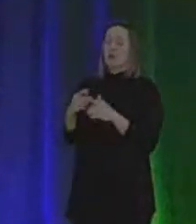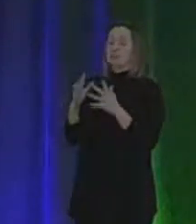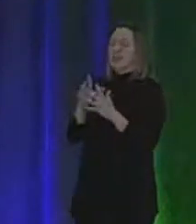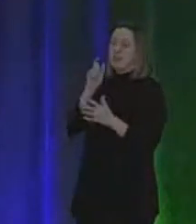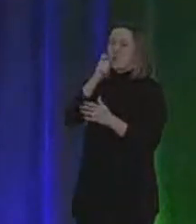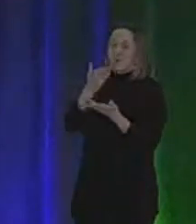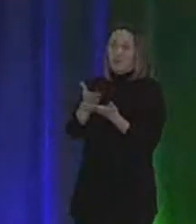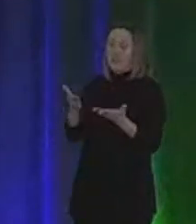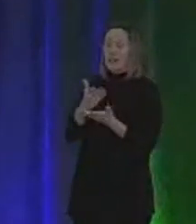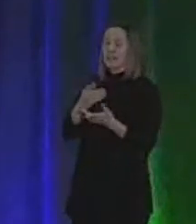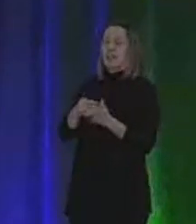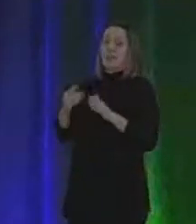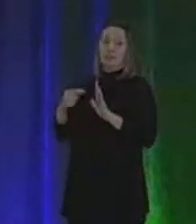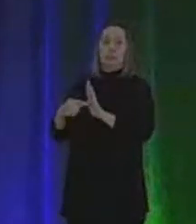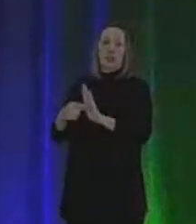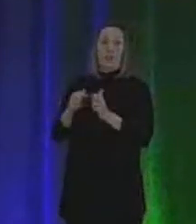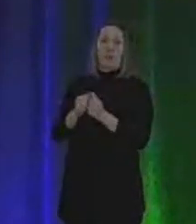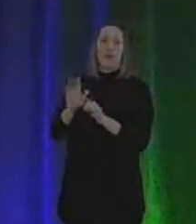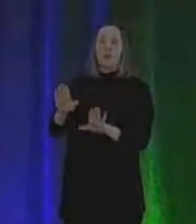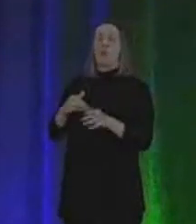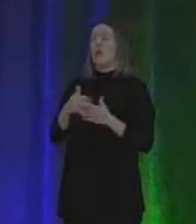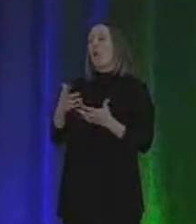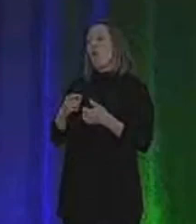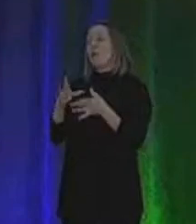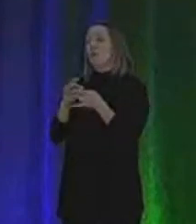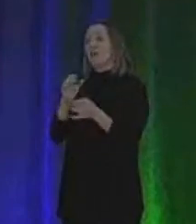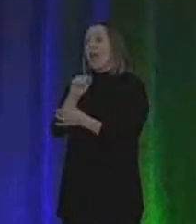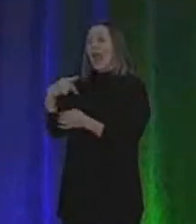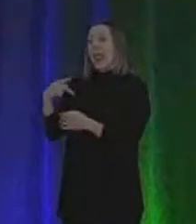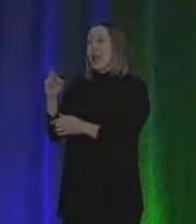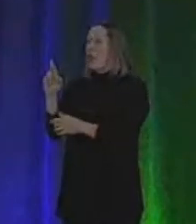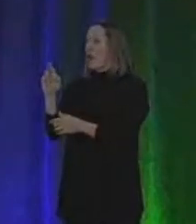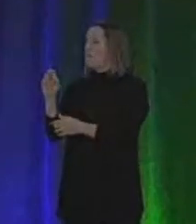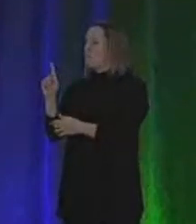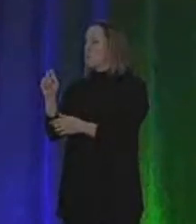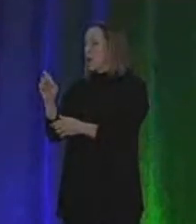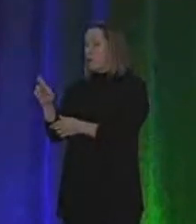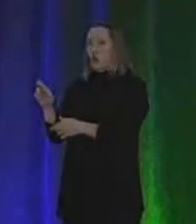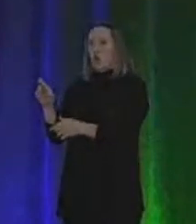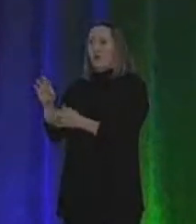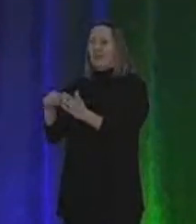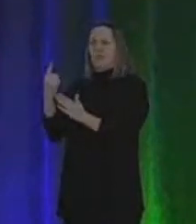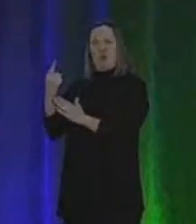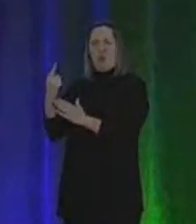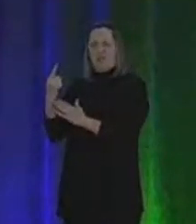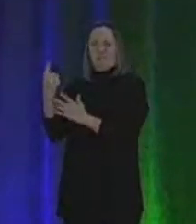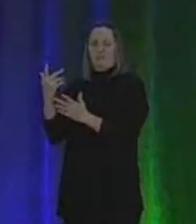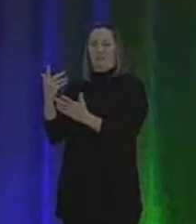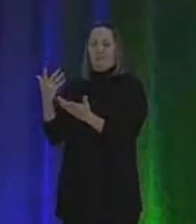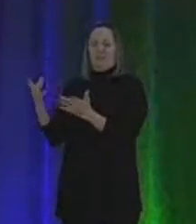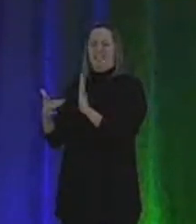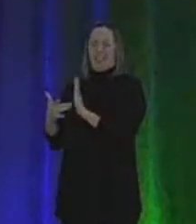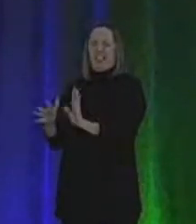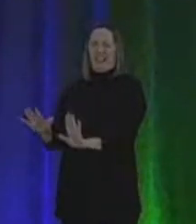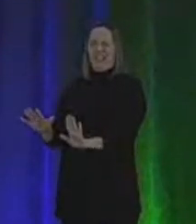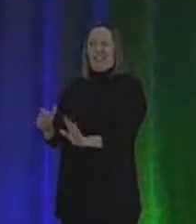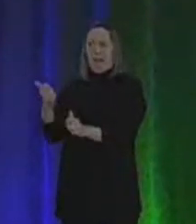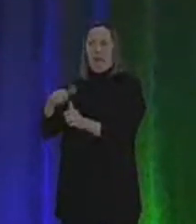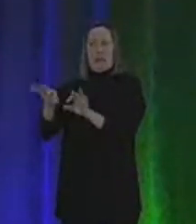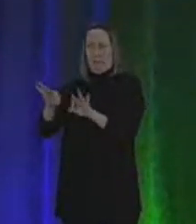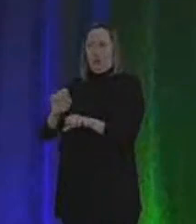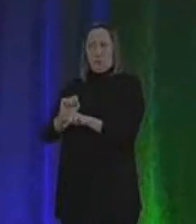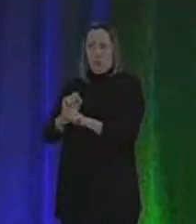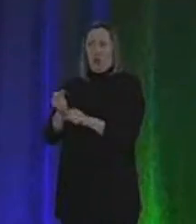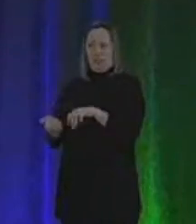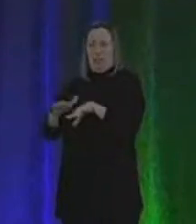share with you in a second. But I also want to mention that the app router is just one implementation of this React architecture, right? Technically, any framework can